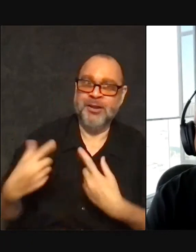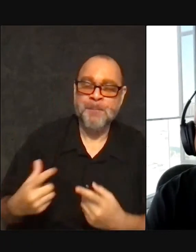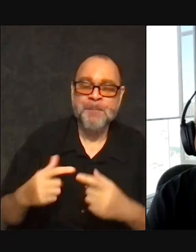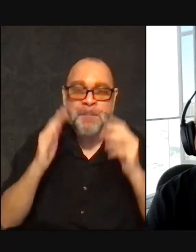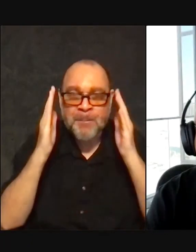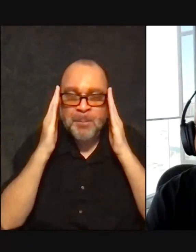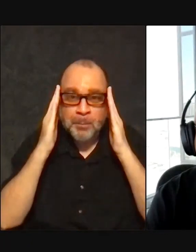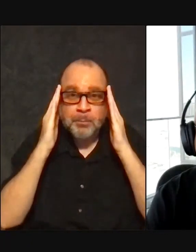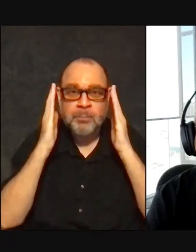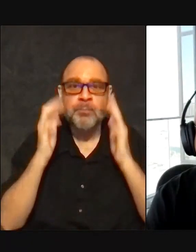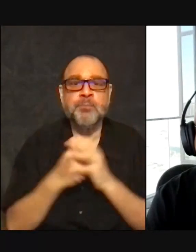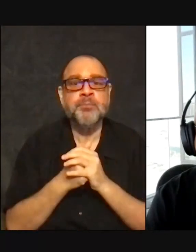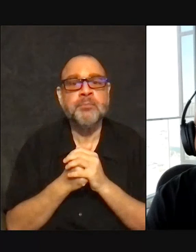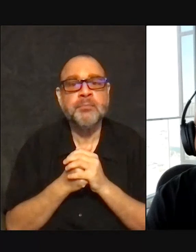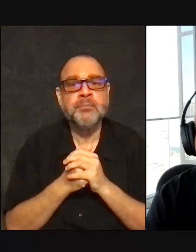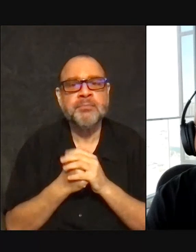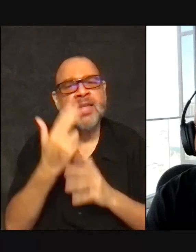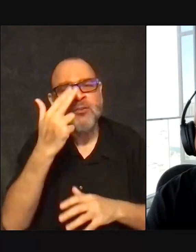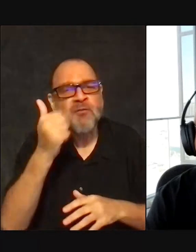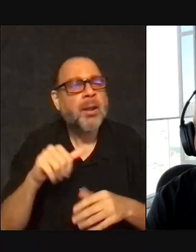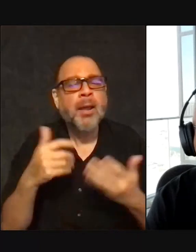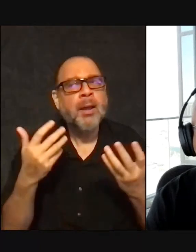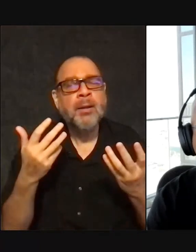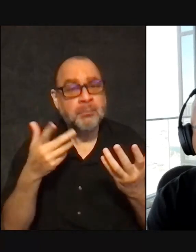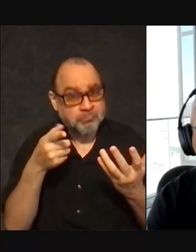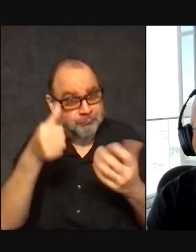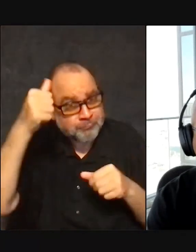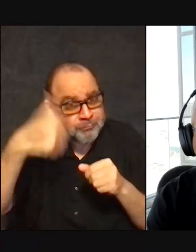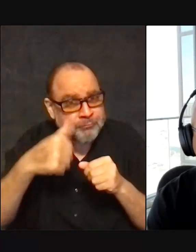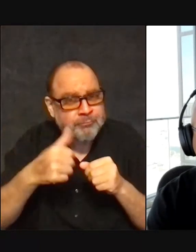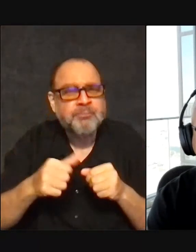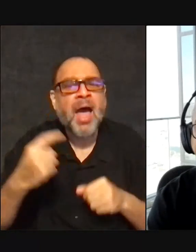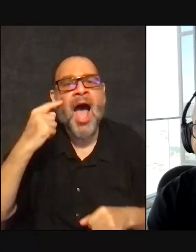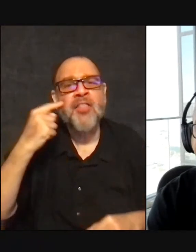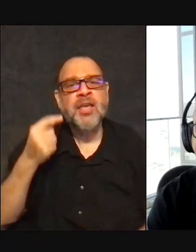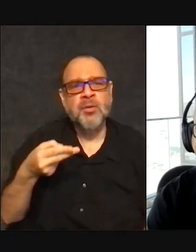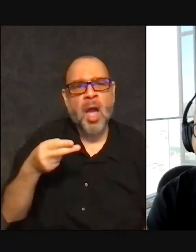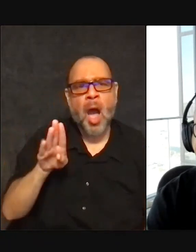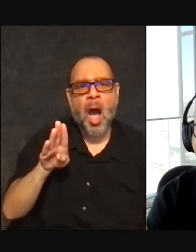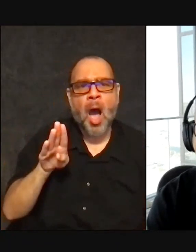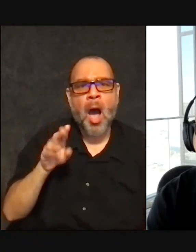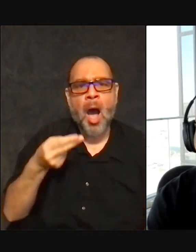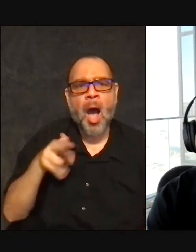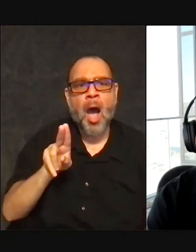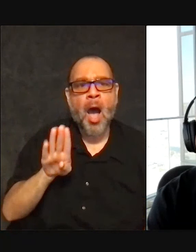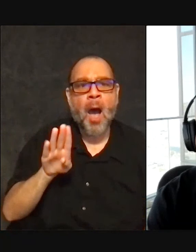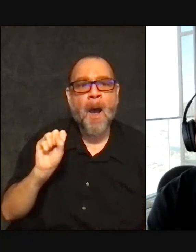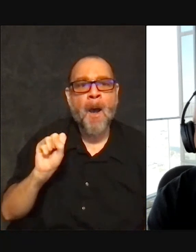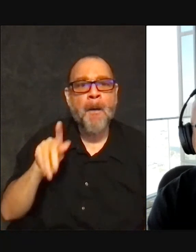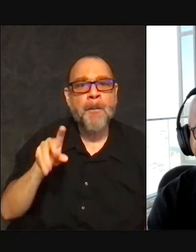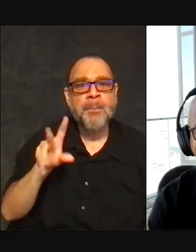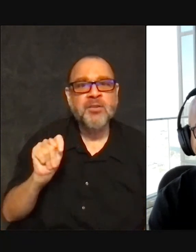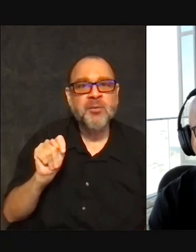Yeah, it's very funny. I don't know if you remember when we were speaking. I think it was over at HubSpot. And someone said, "Are you famous?" It's like, I